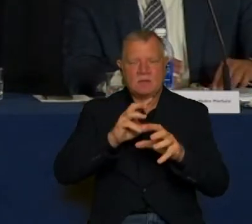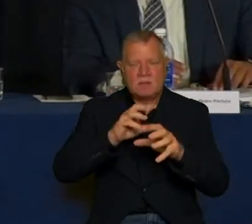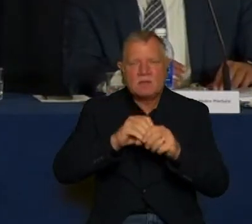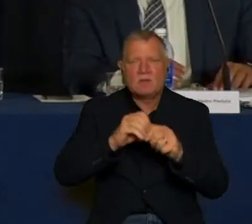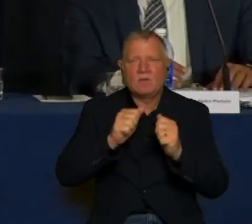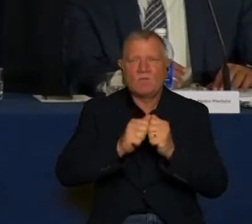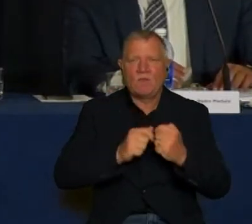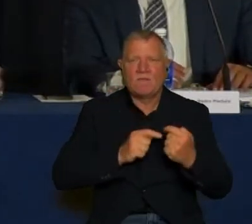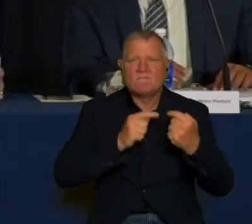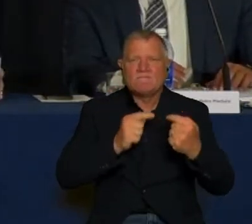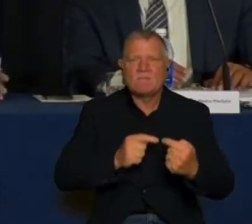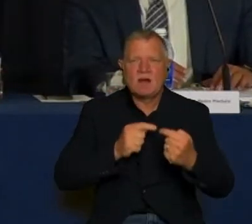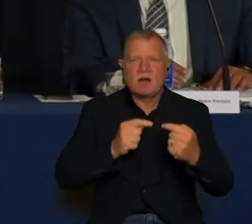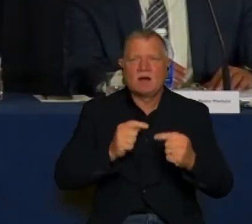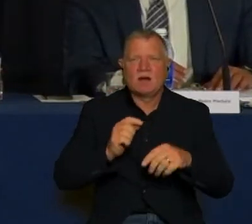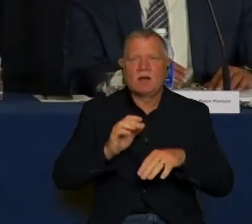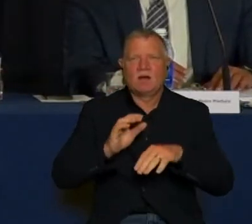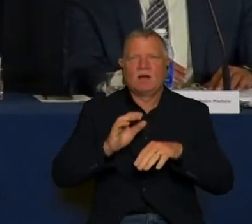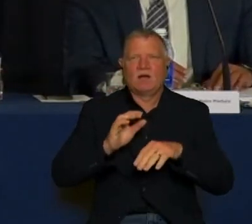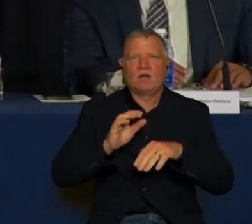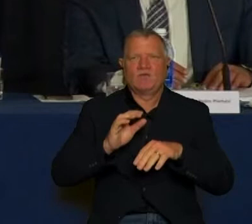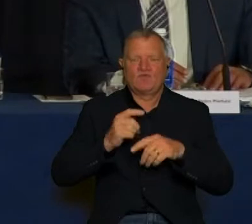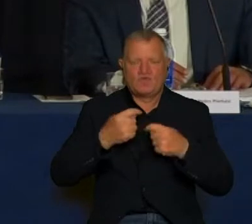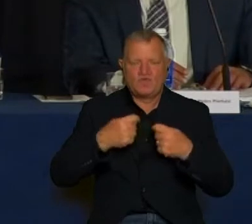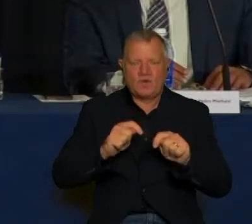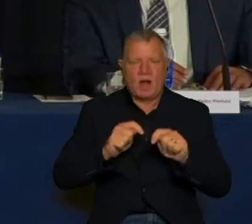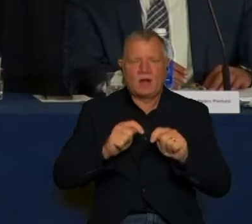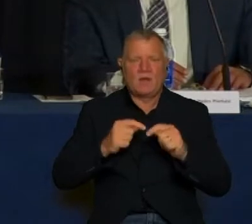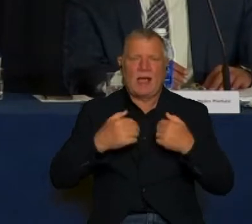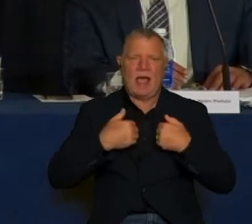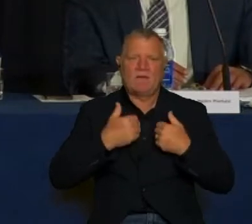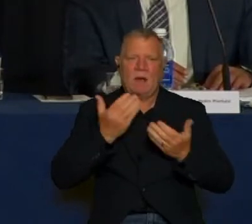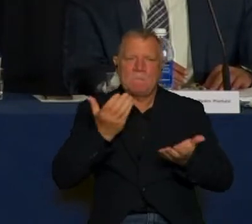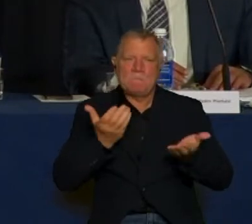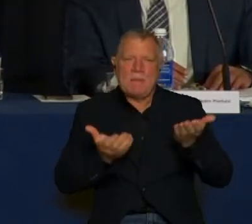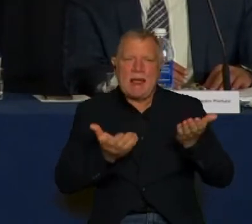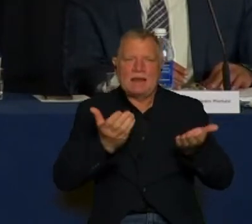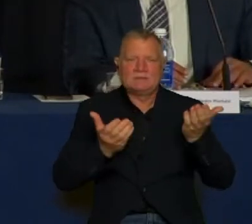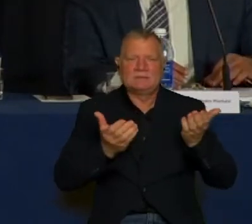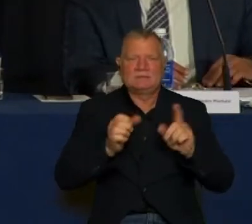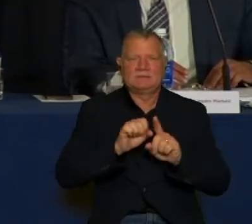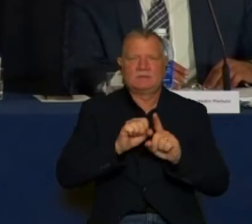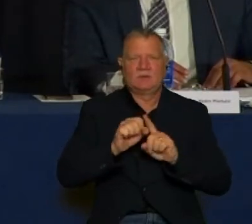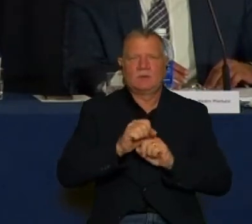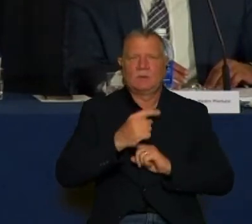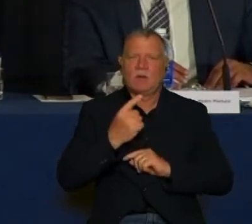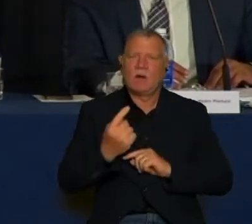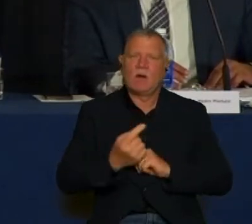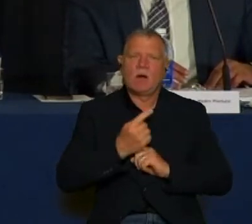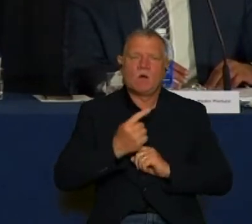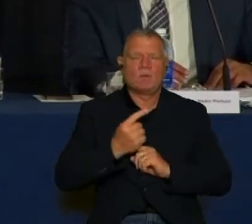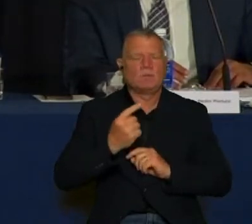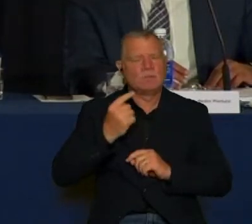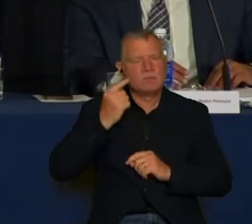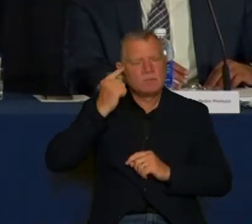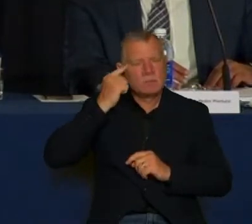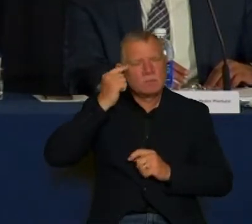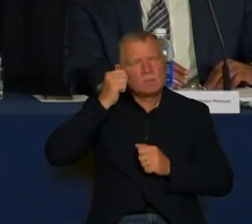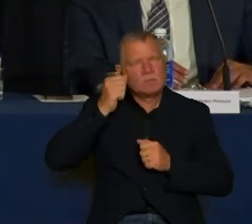of fighting on behalf of trying to create a balance situation, but always keeping in mind